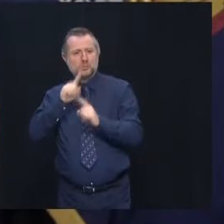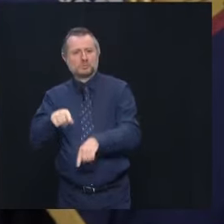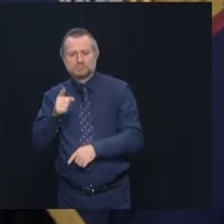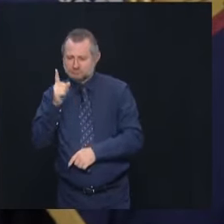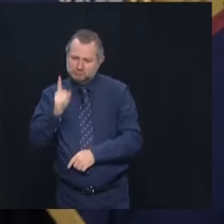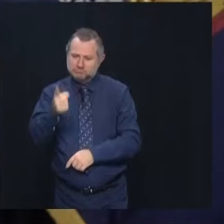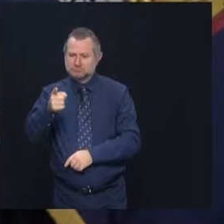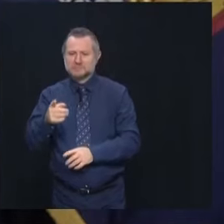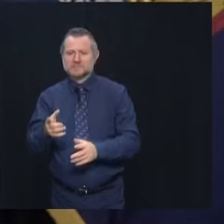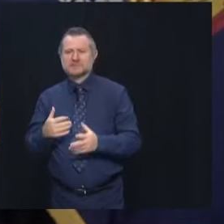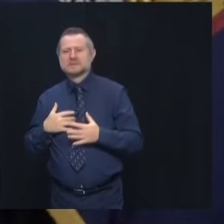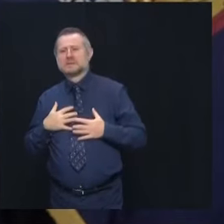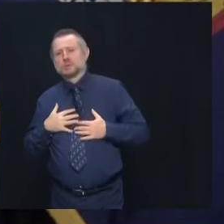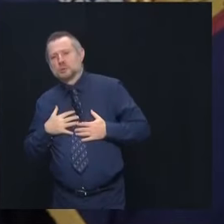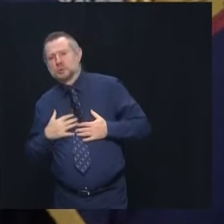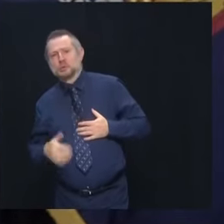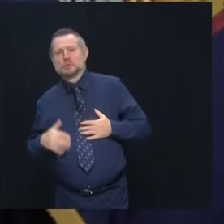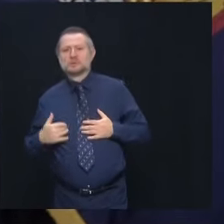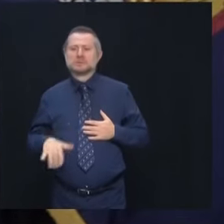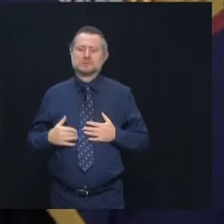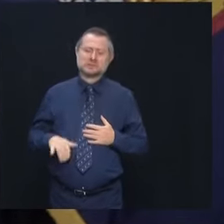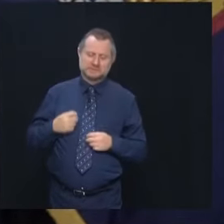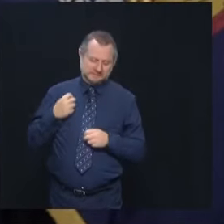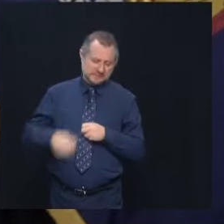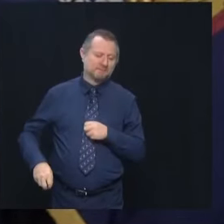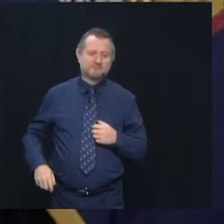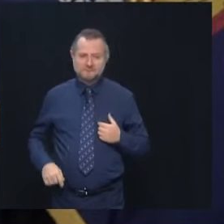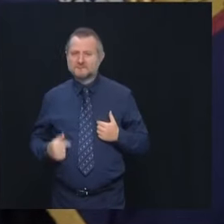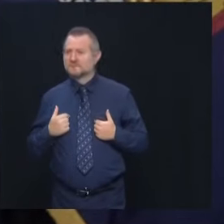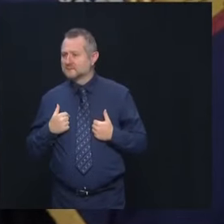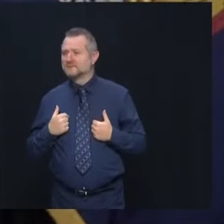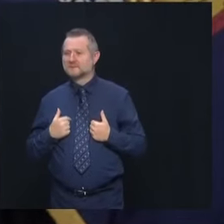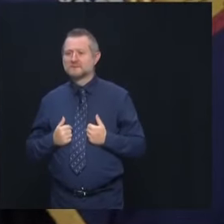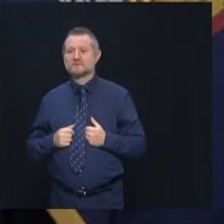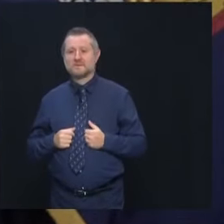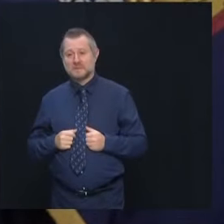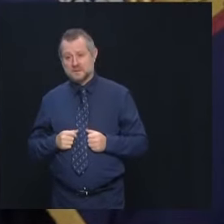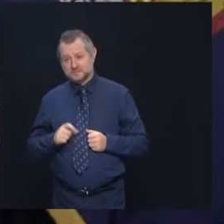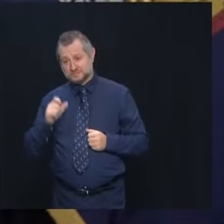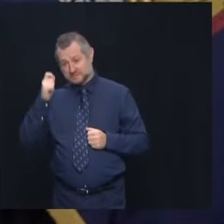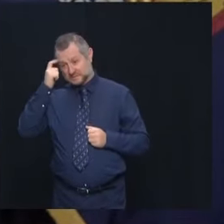difficult conversation. And you're right on the line of government